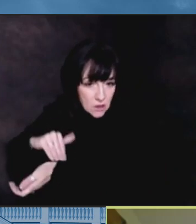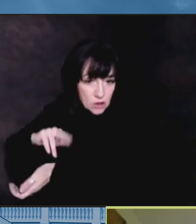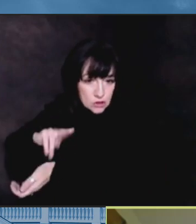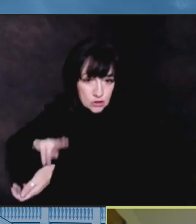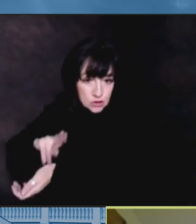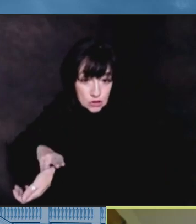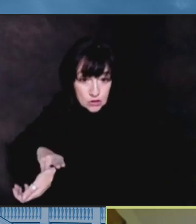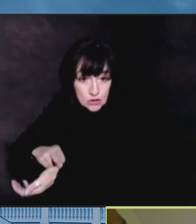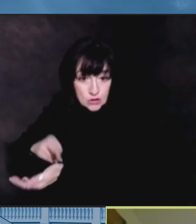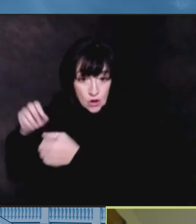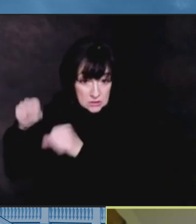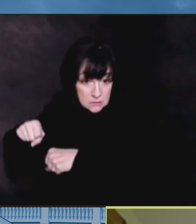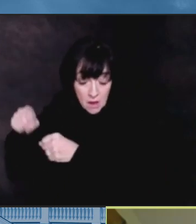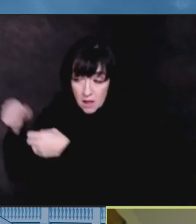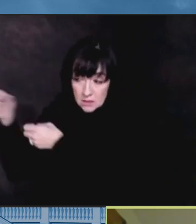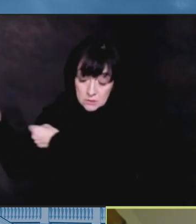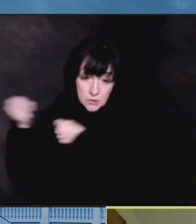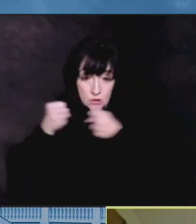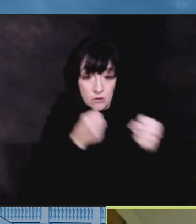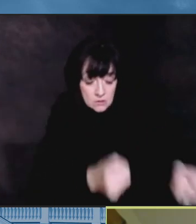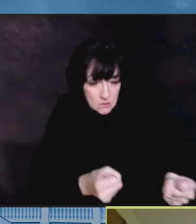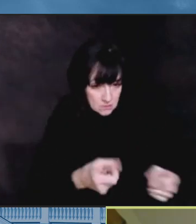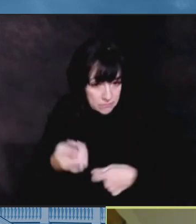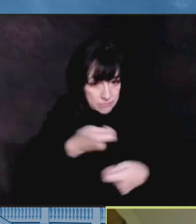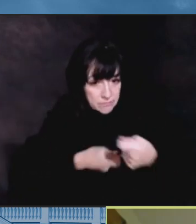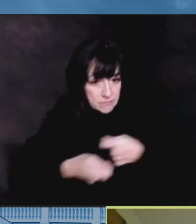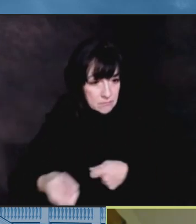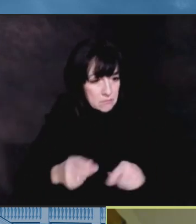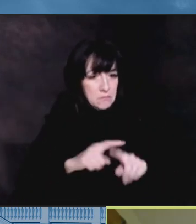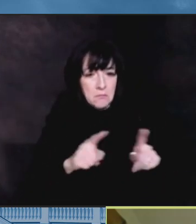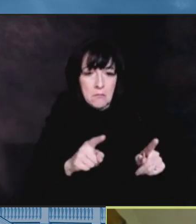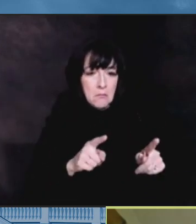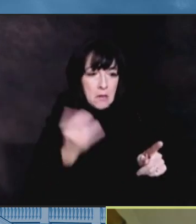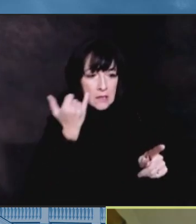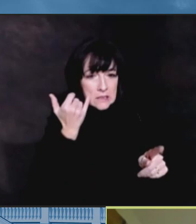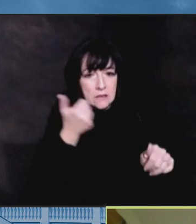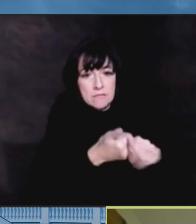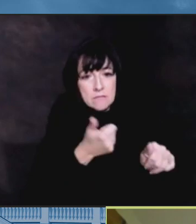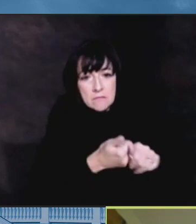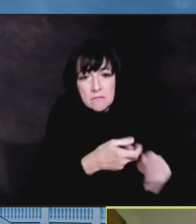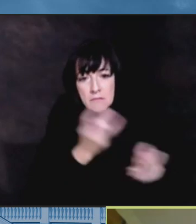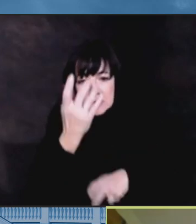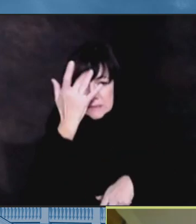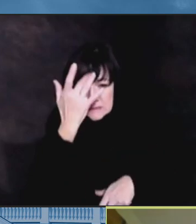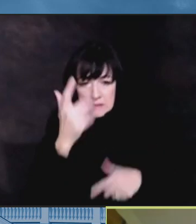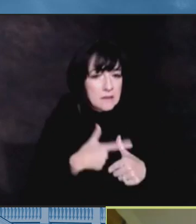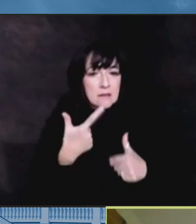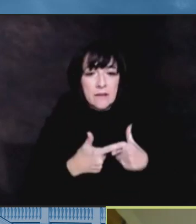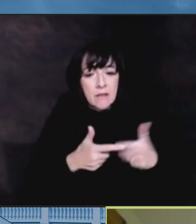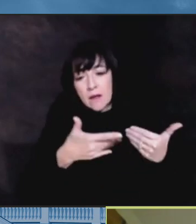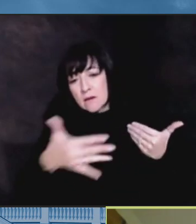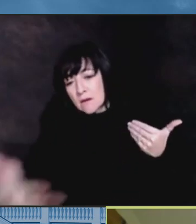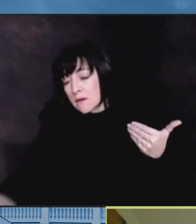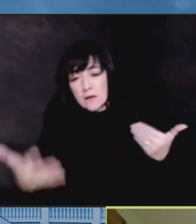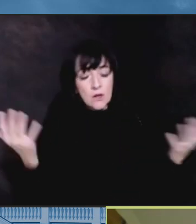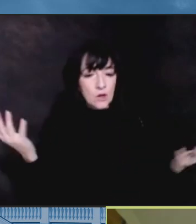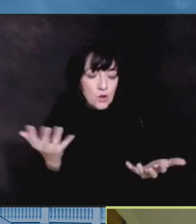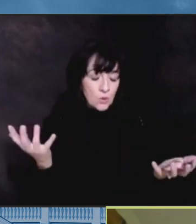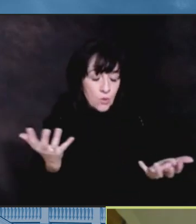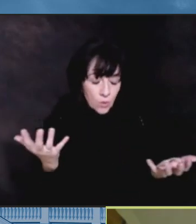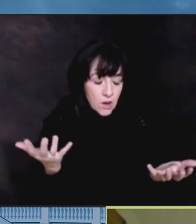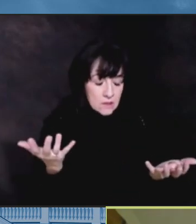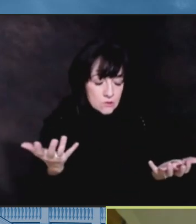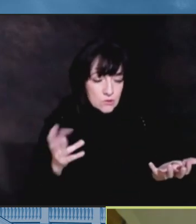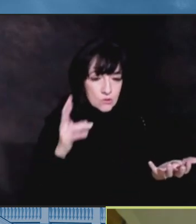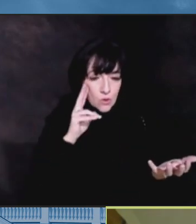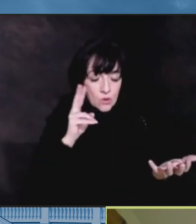meeting this afternoon with Bay Health to discuss some of the options for their campus down in Sussex, so that has some flex space that the governor